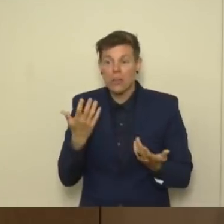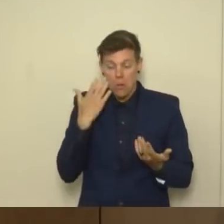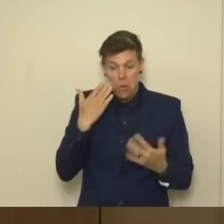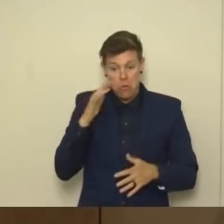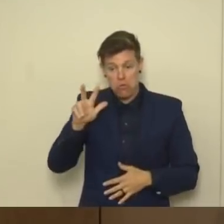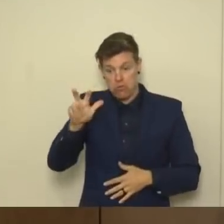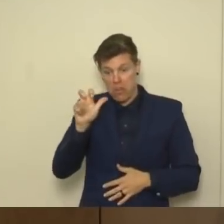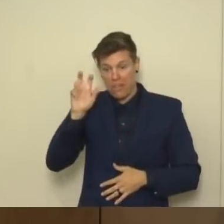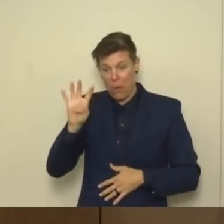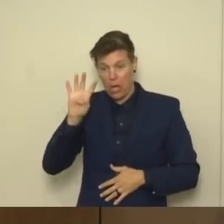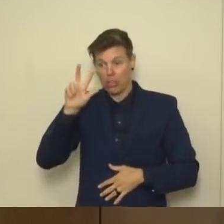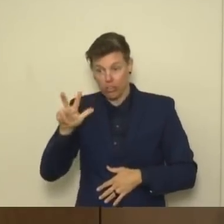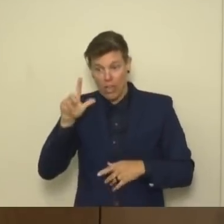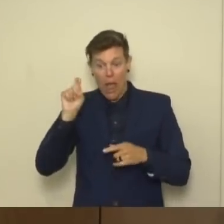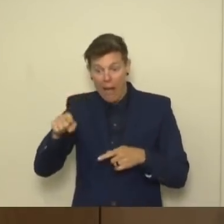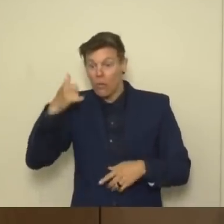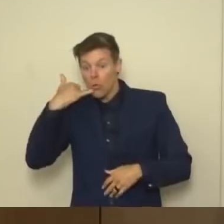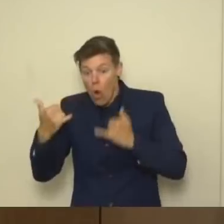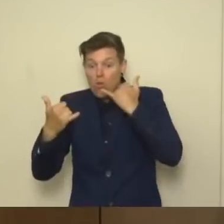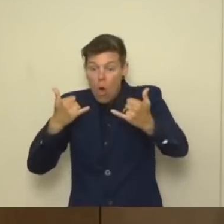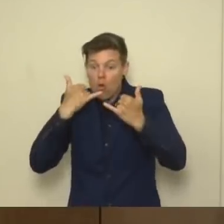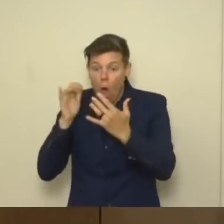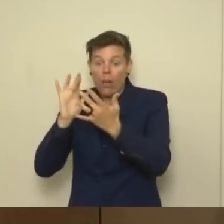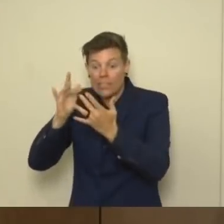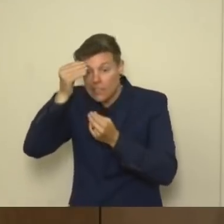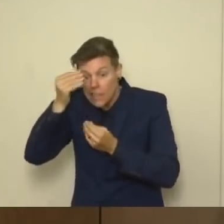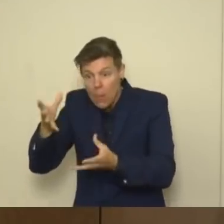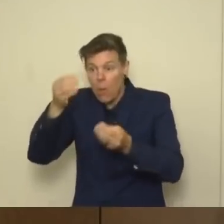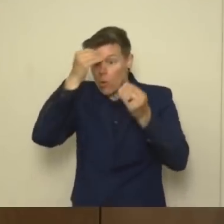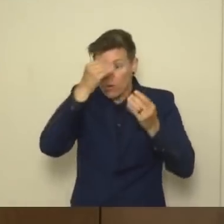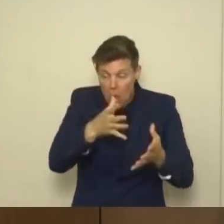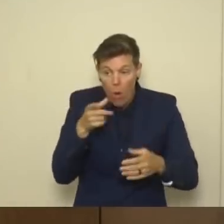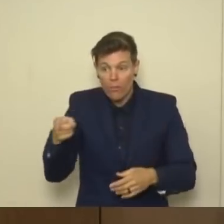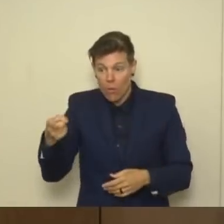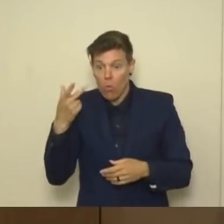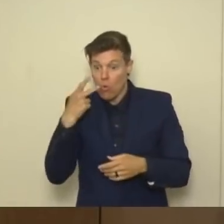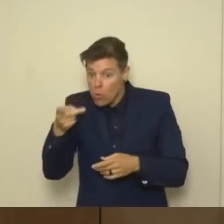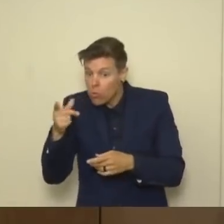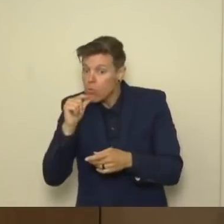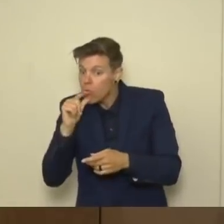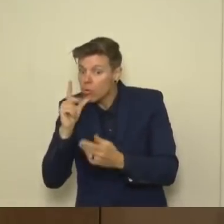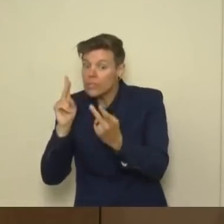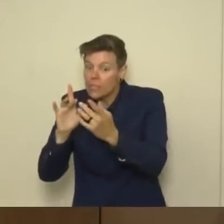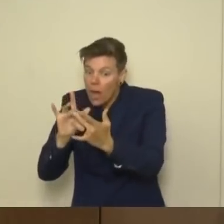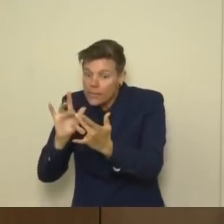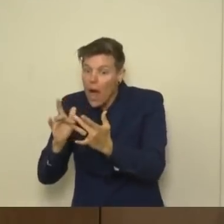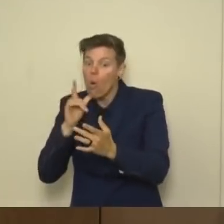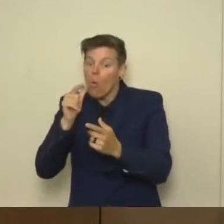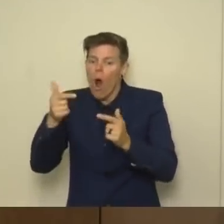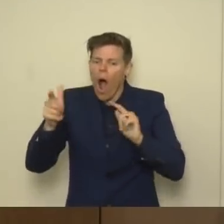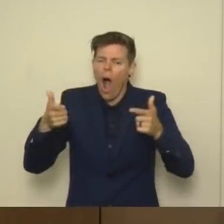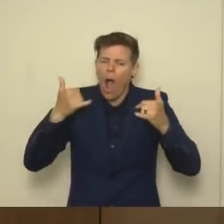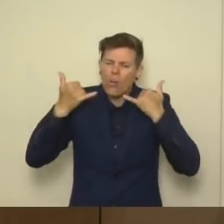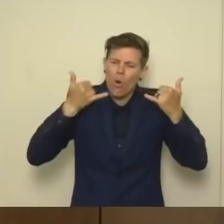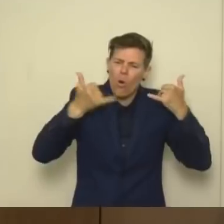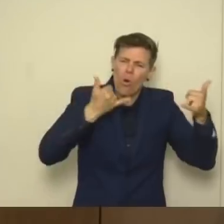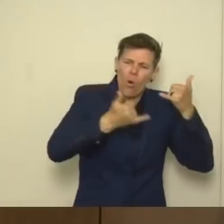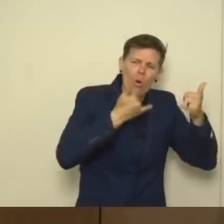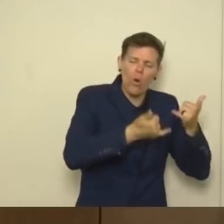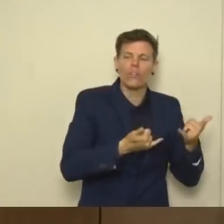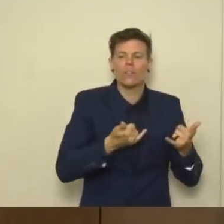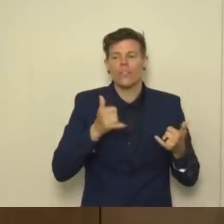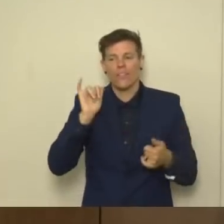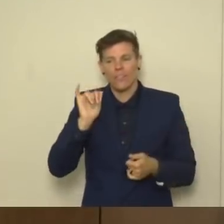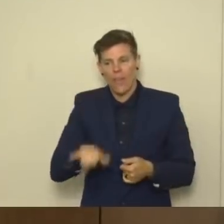we need, and we need to get it right, or it fouls up contact tracing. It could put someone who needs healthcare